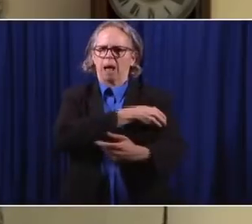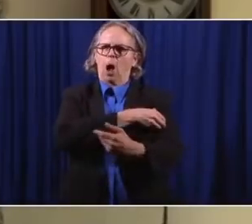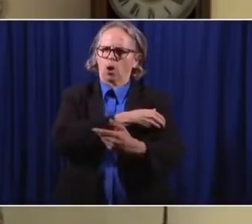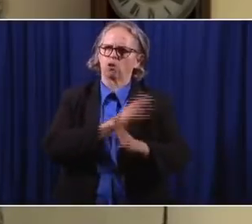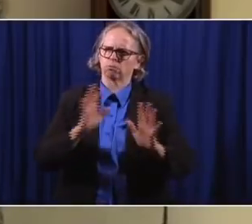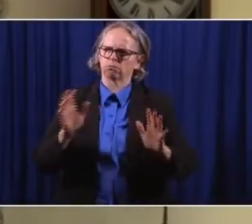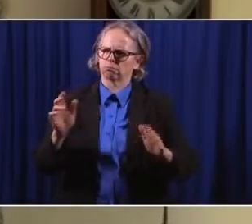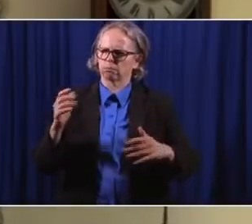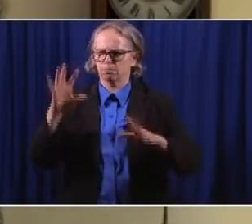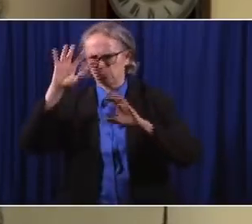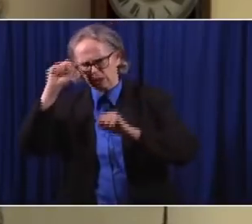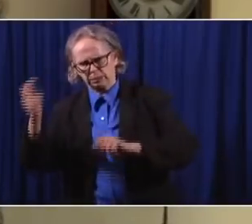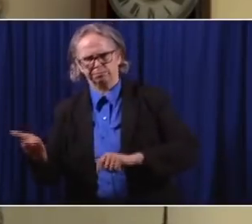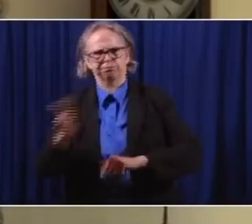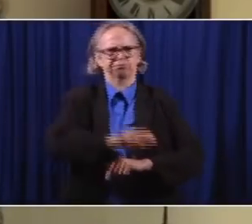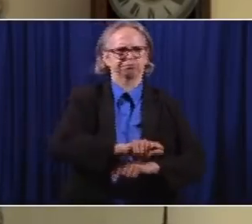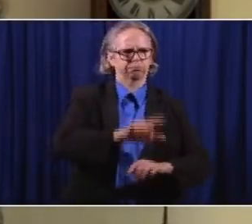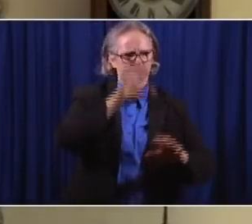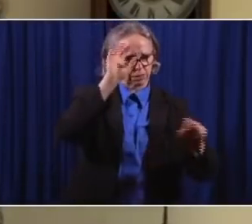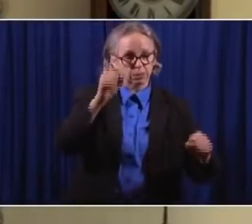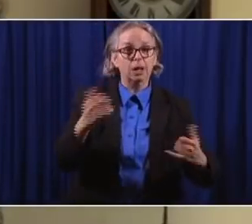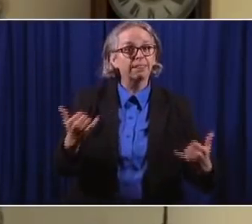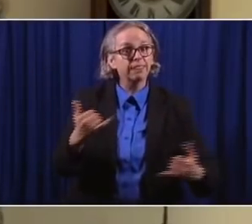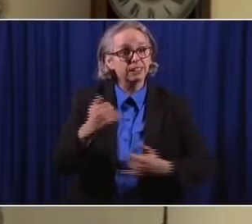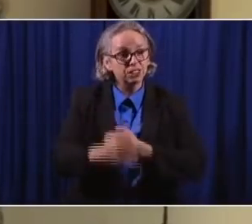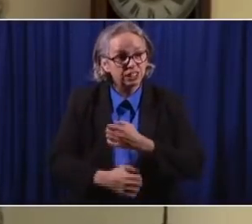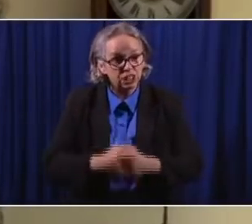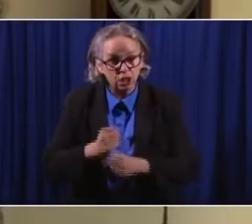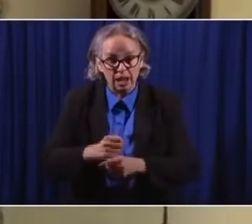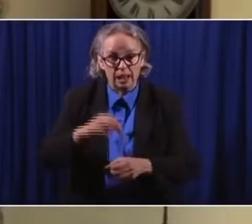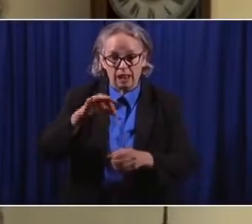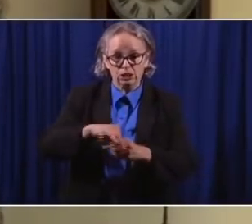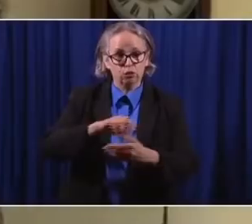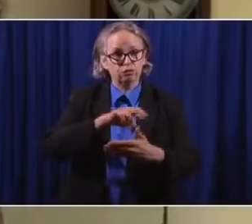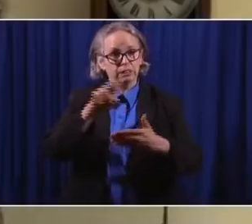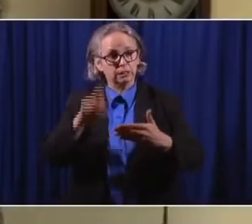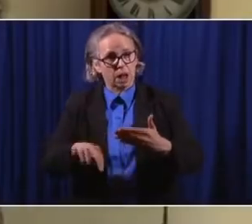When the results are in, people accept it.